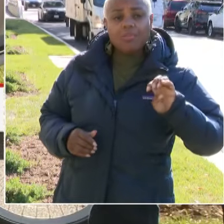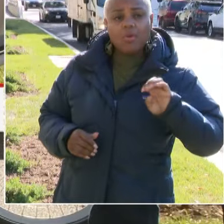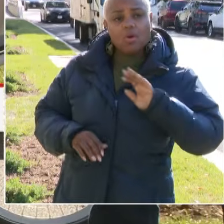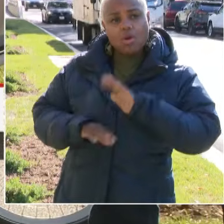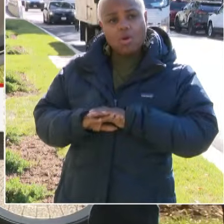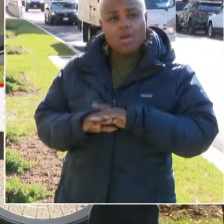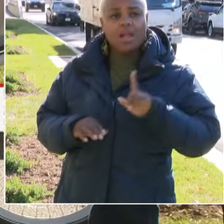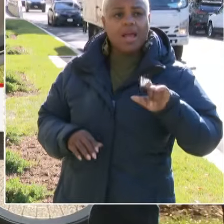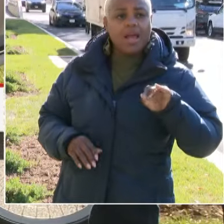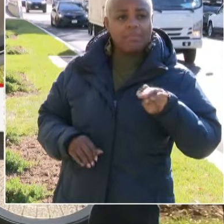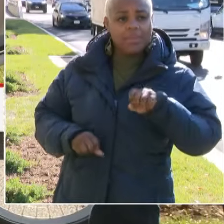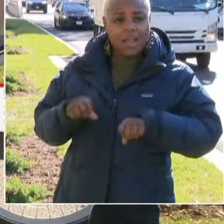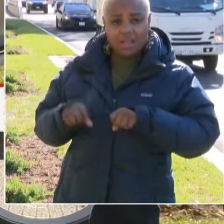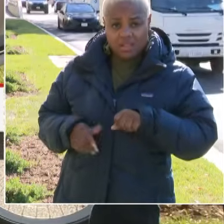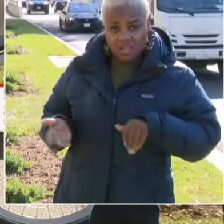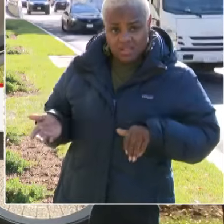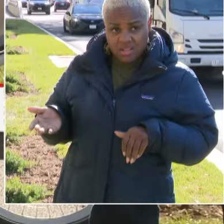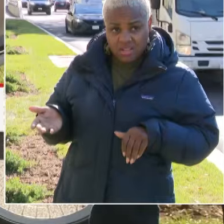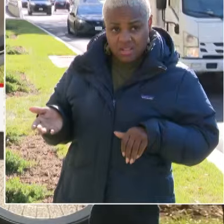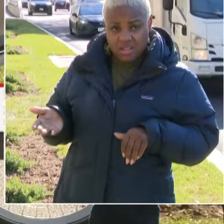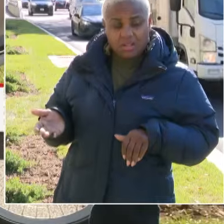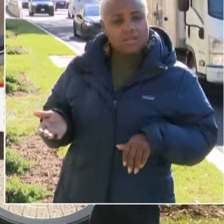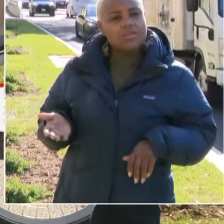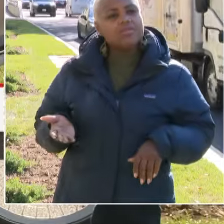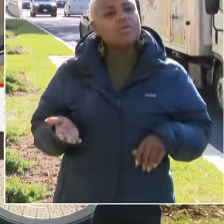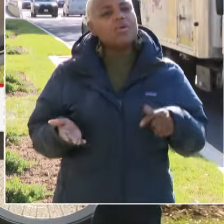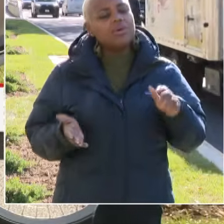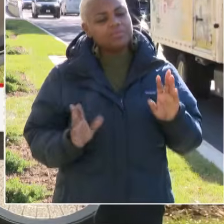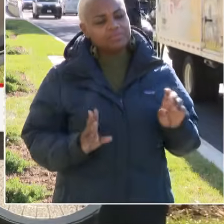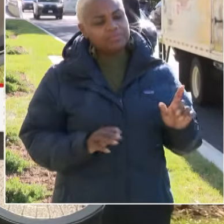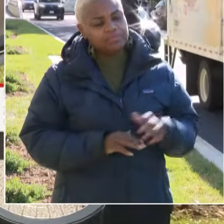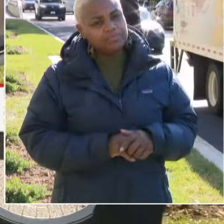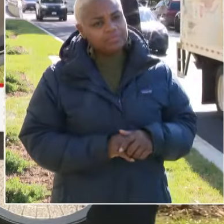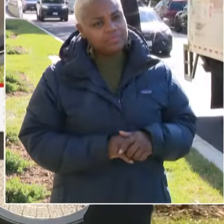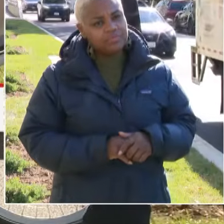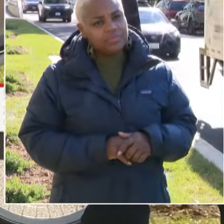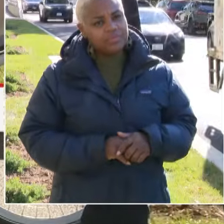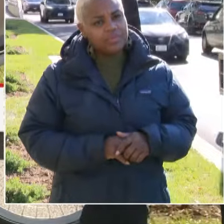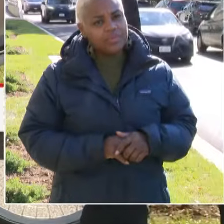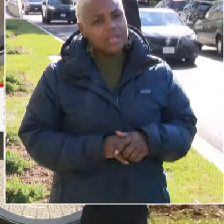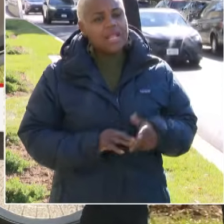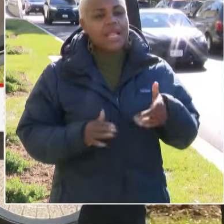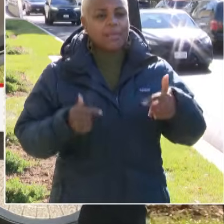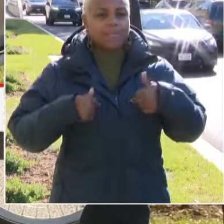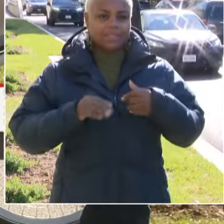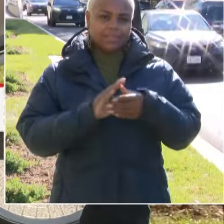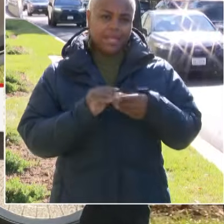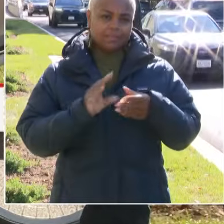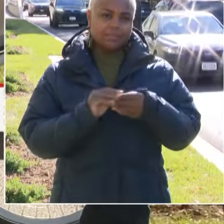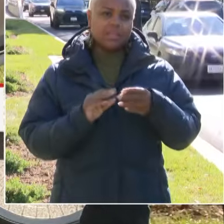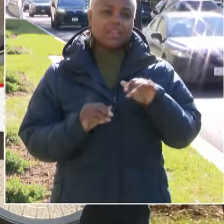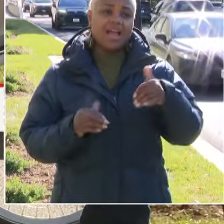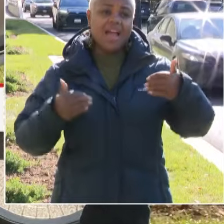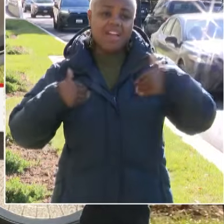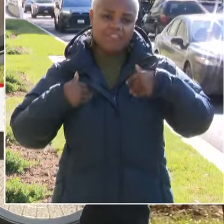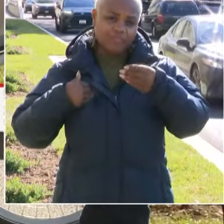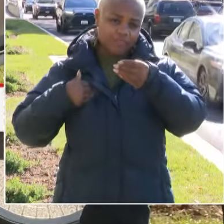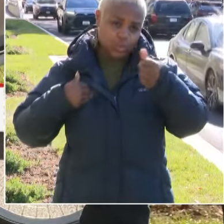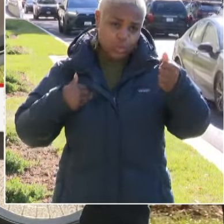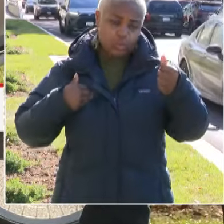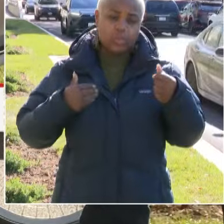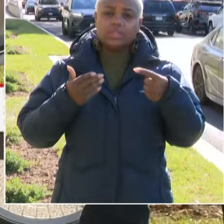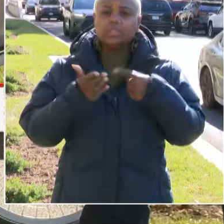figuring out a way to address that? Well, let me just say, I said there's some anecdotal evidence, and, I